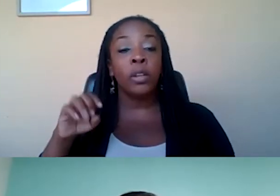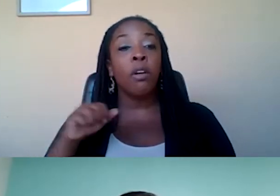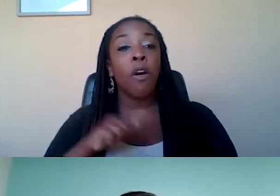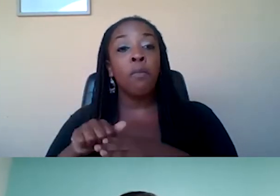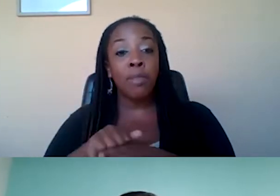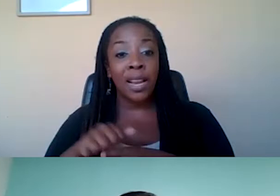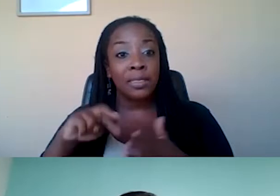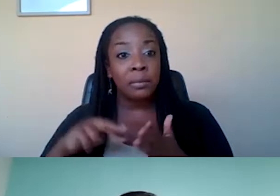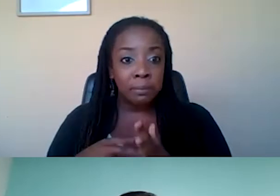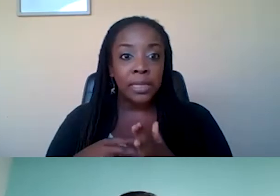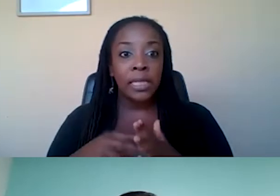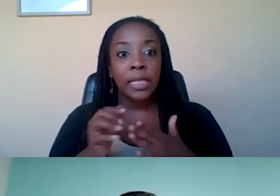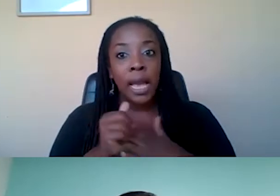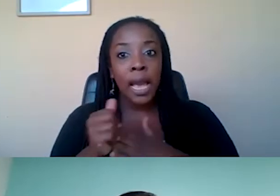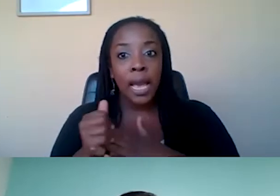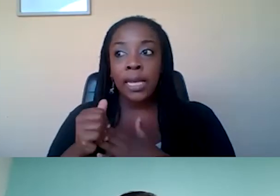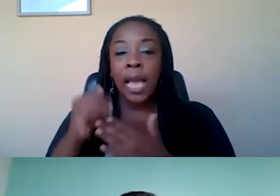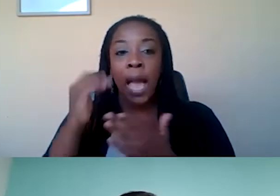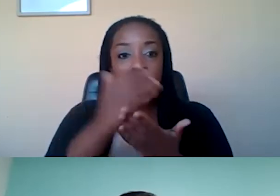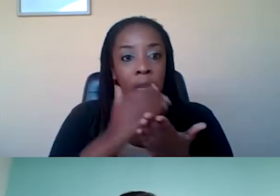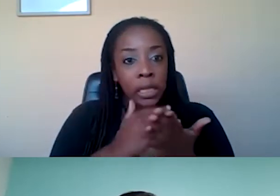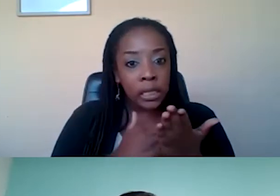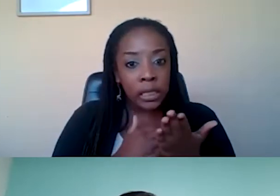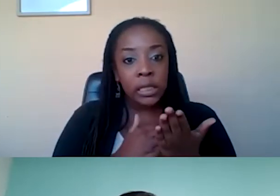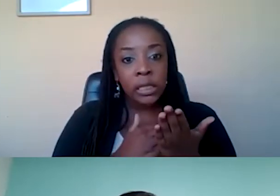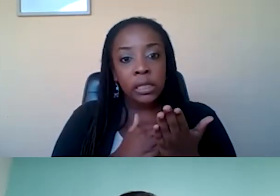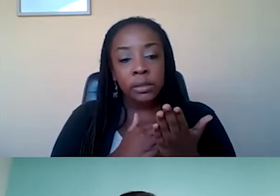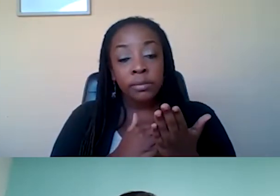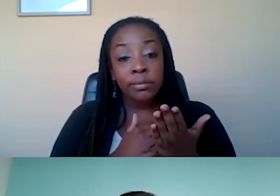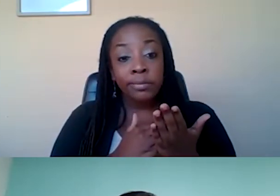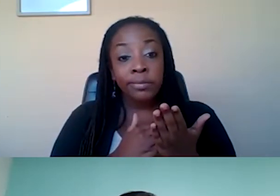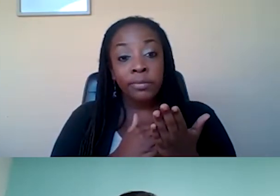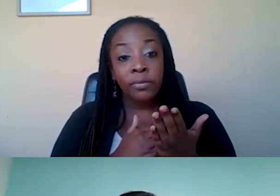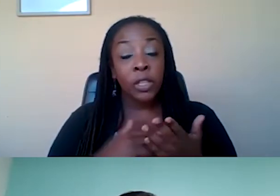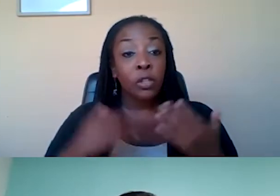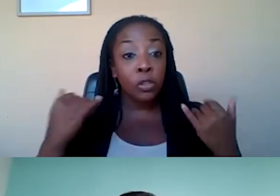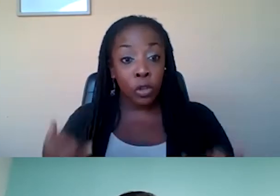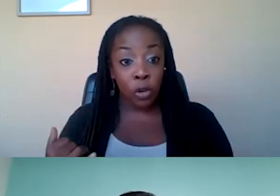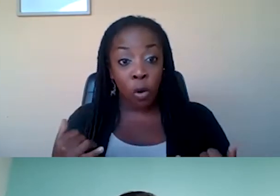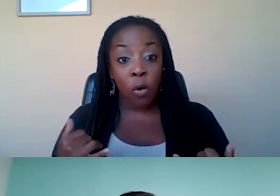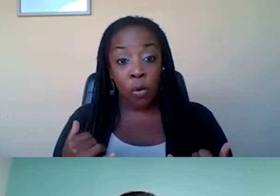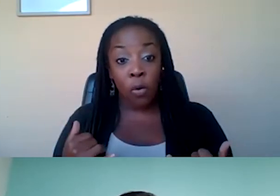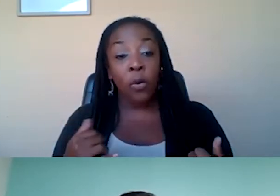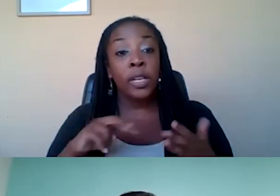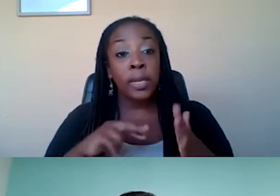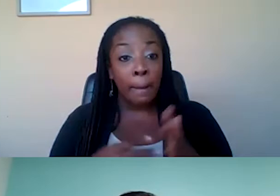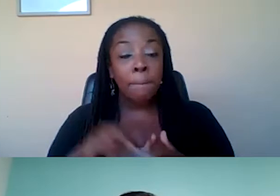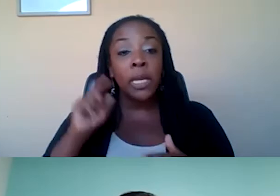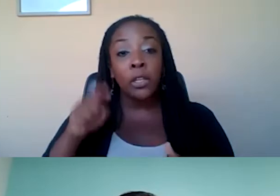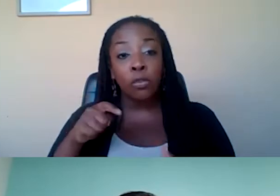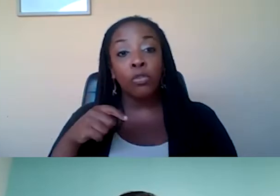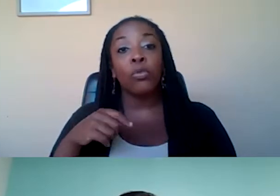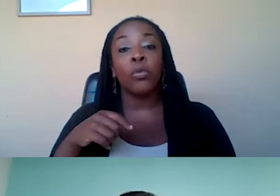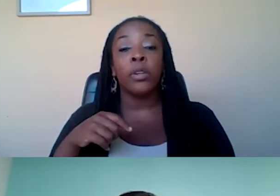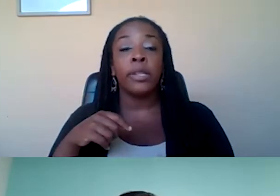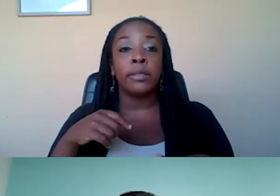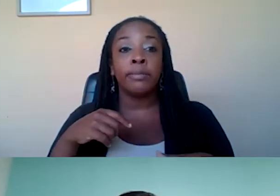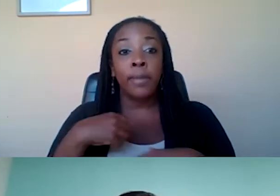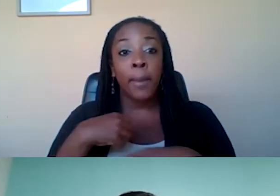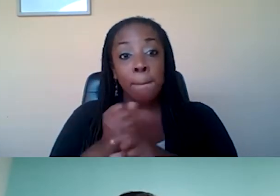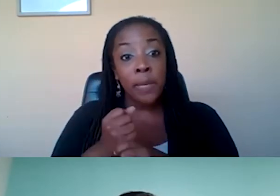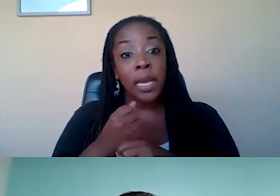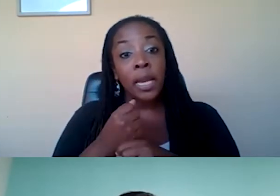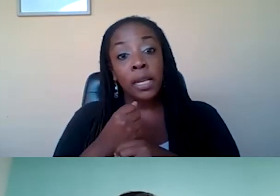are outlined. We'll have a new council that will come into effect, will make provisions for those. And once those are signed